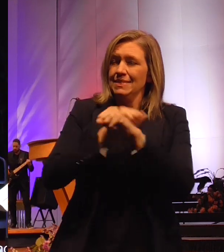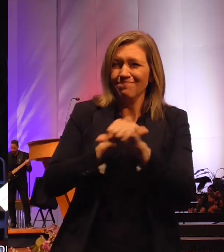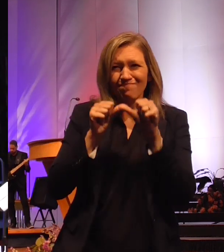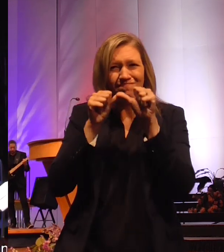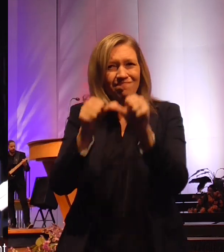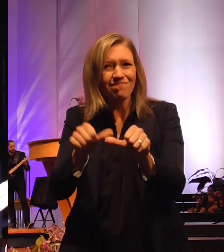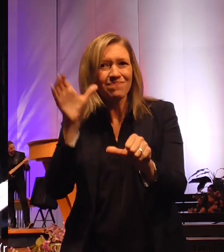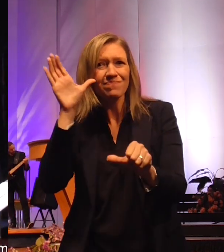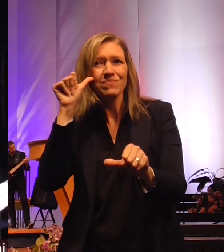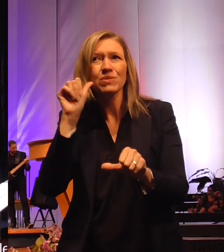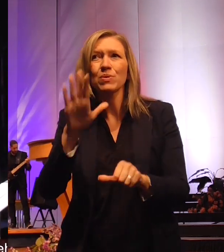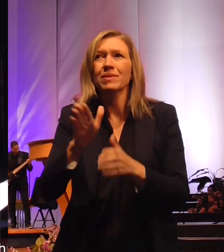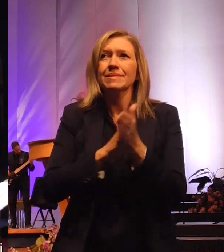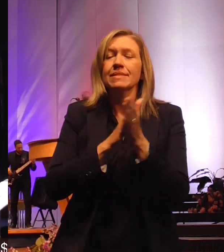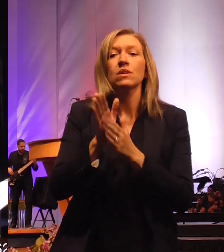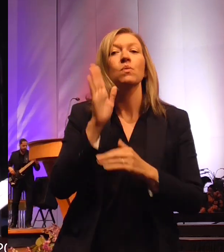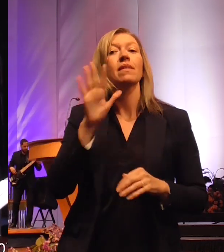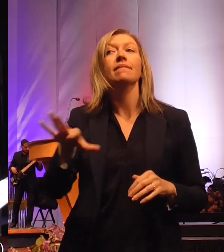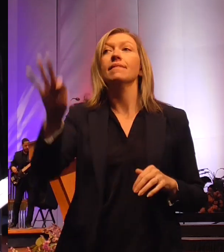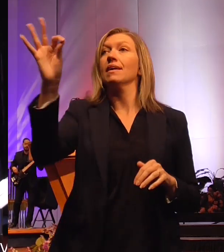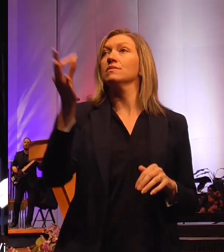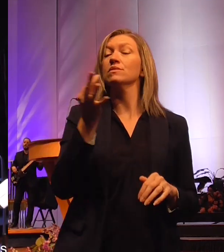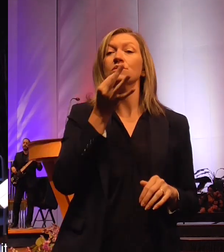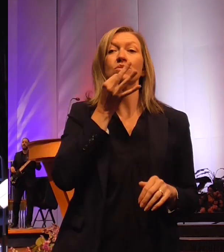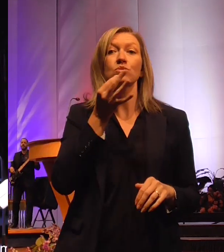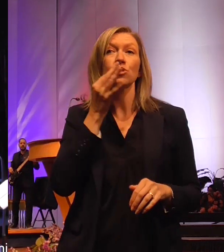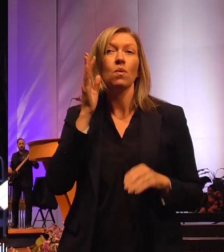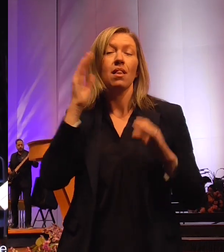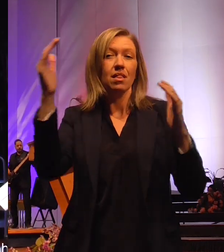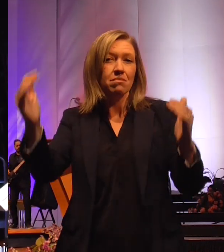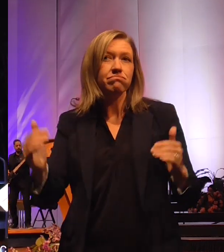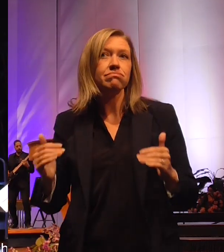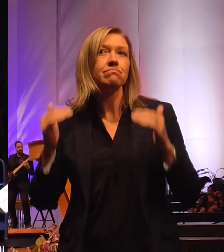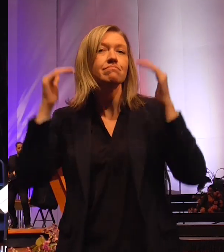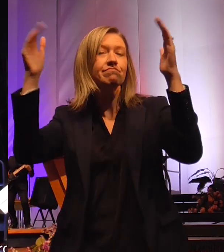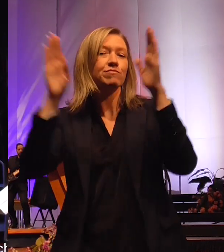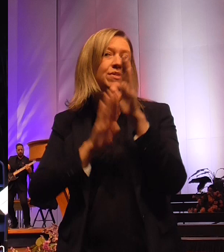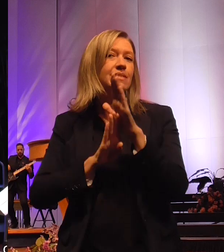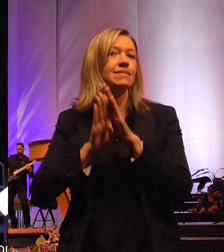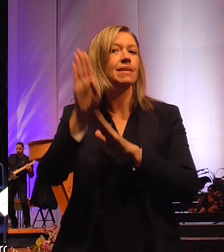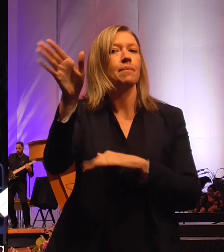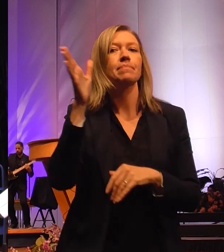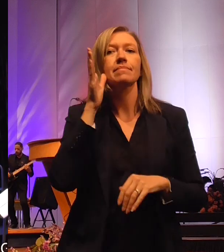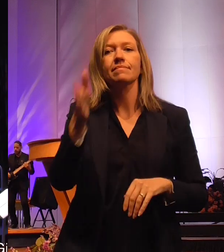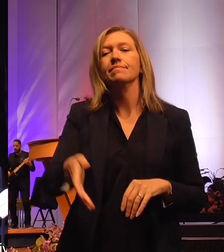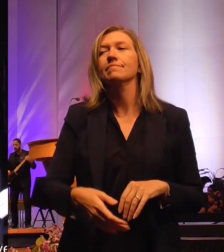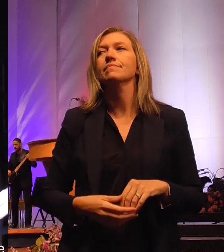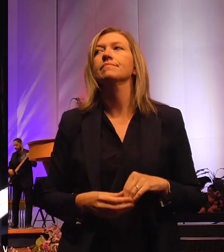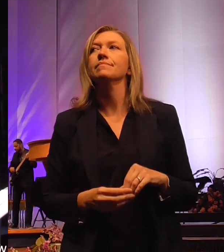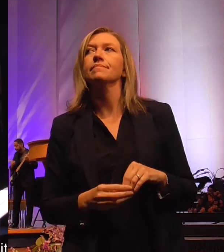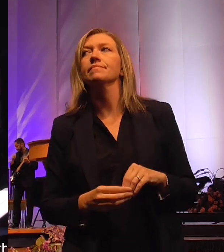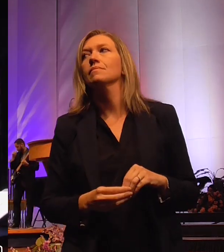what you love. You'll find that someday soon enough you will rise.